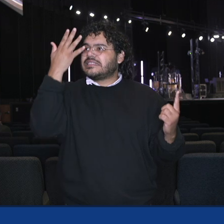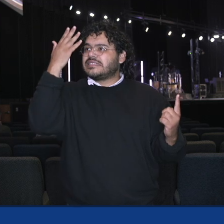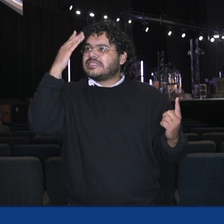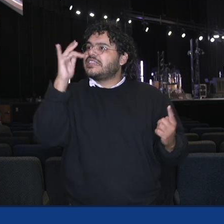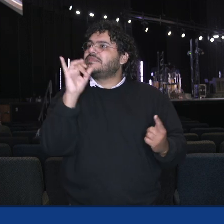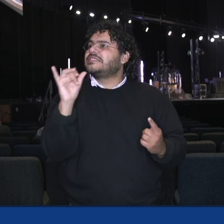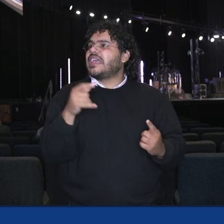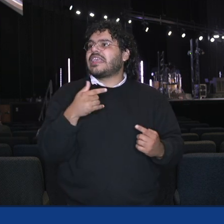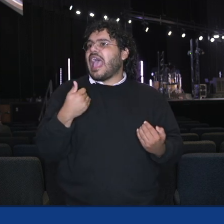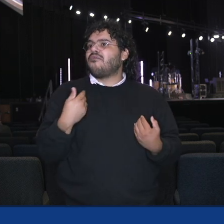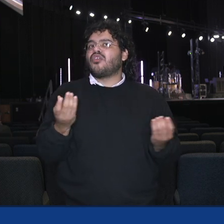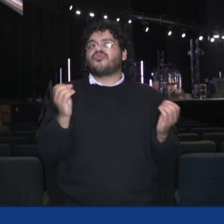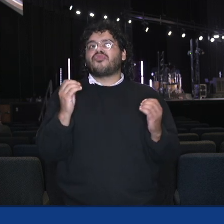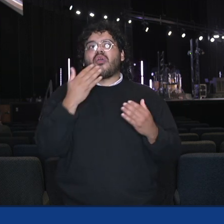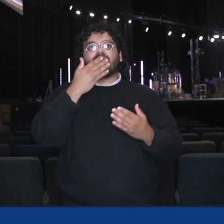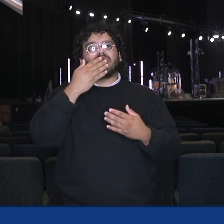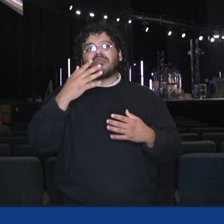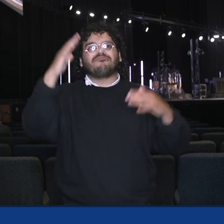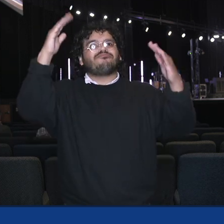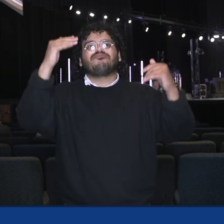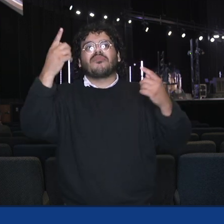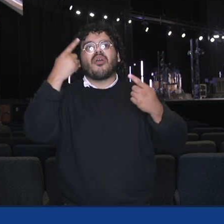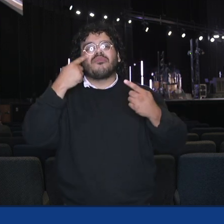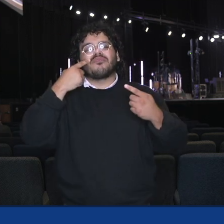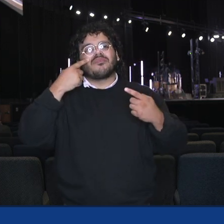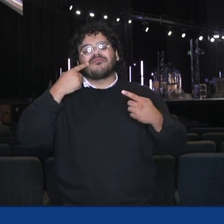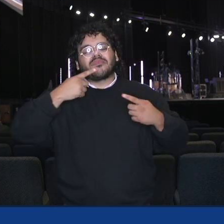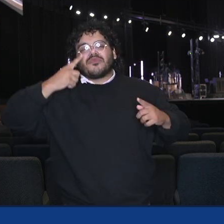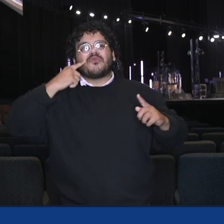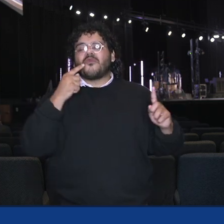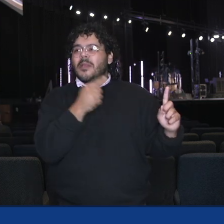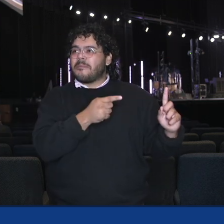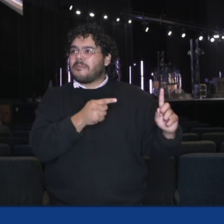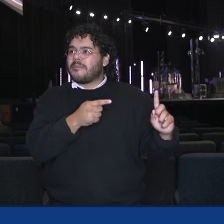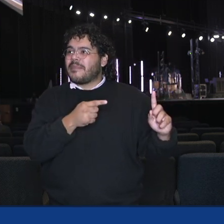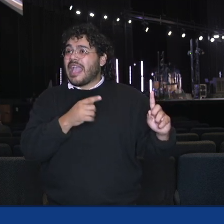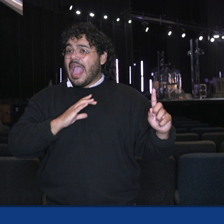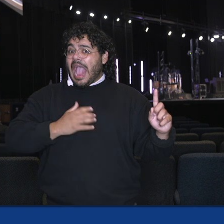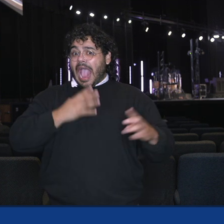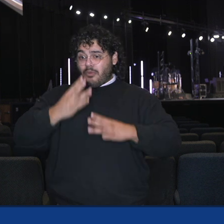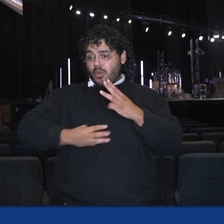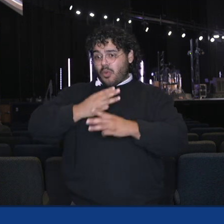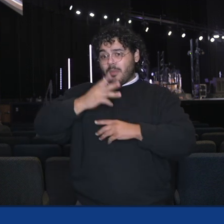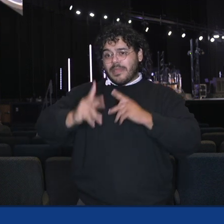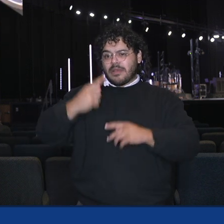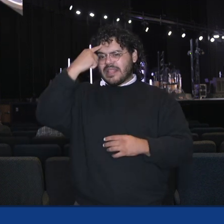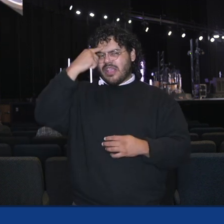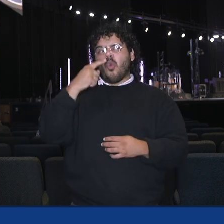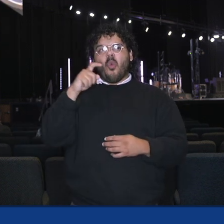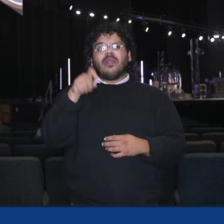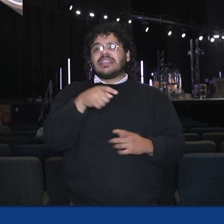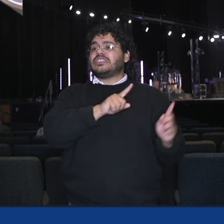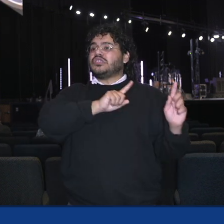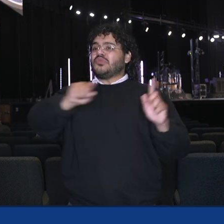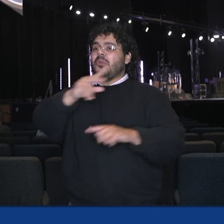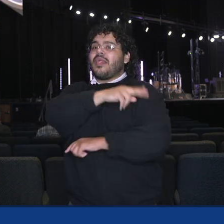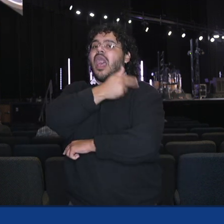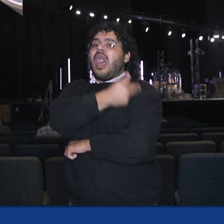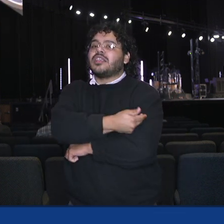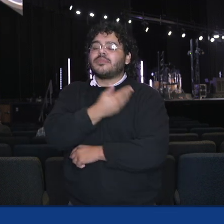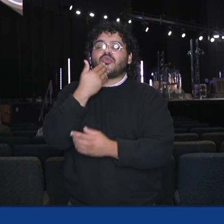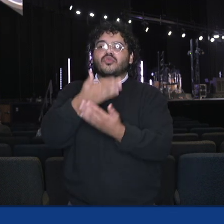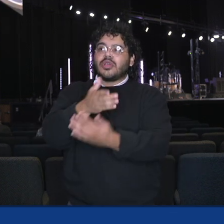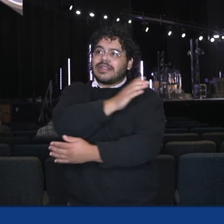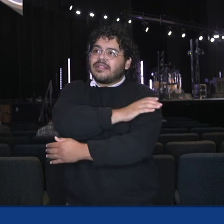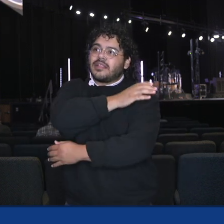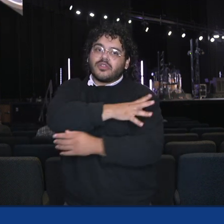Now, in our modern world, what we would often say is, well, this person needs an immediate intake and great clinical care and medical